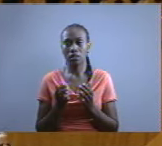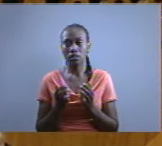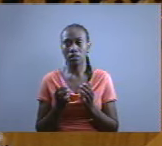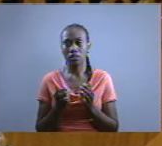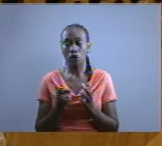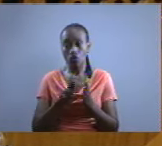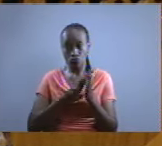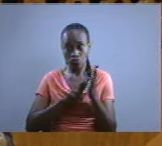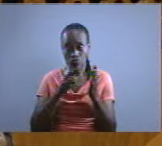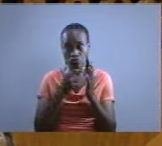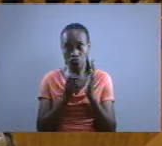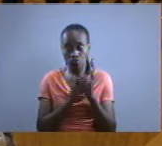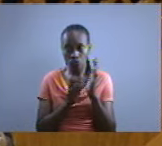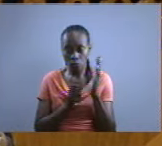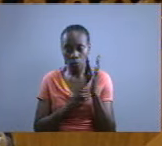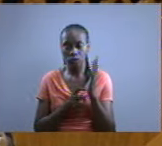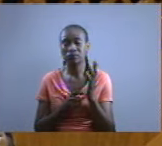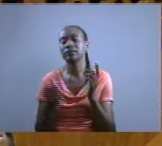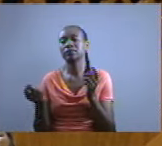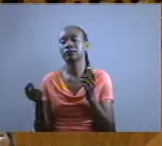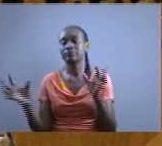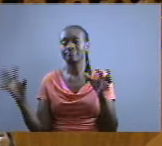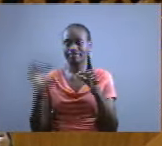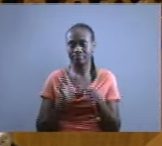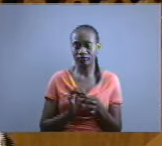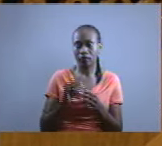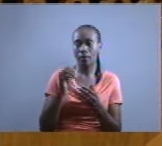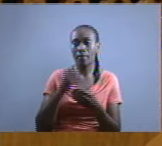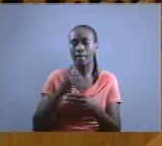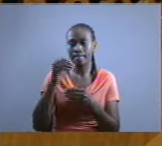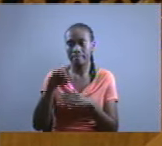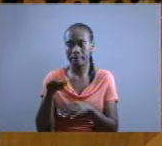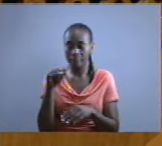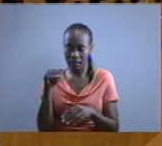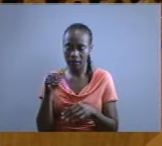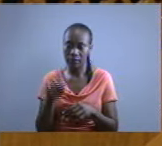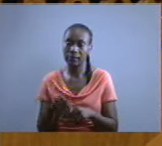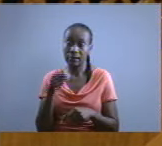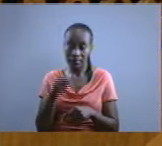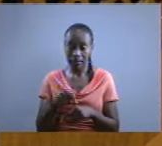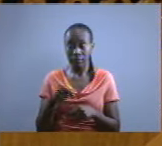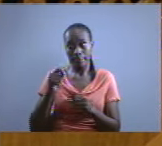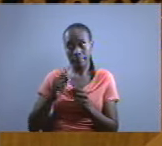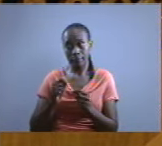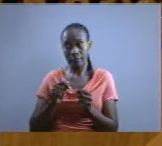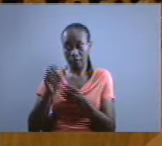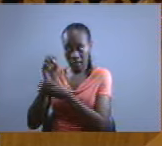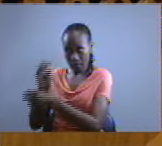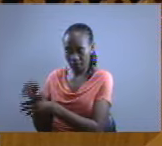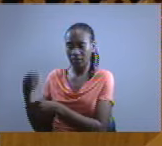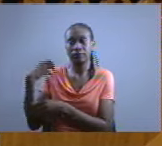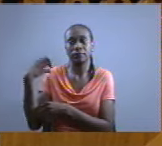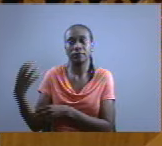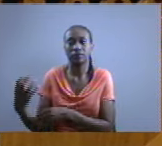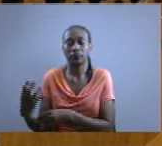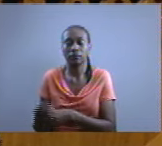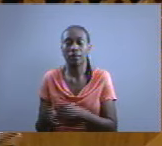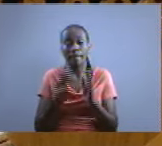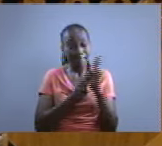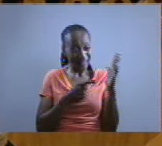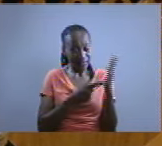compliance by the Postbank, which original that act put squarely to the minister. And also this bill seeks